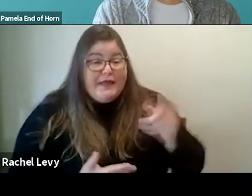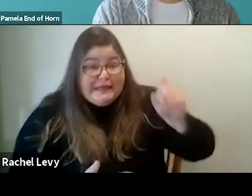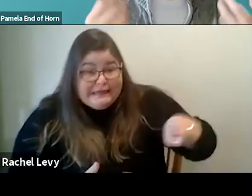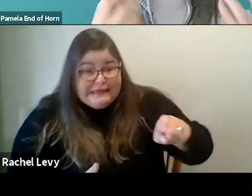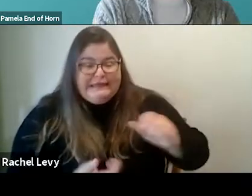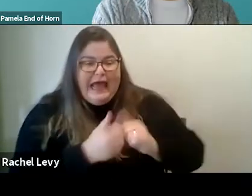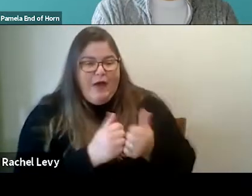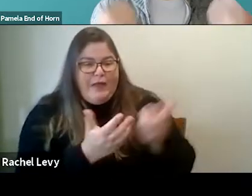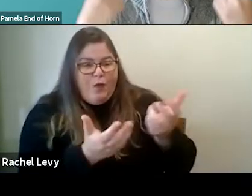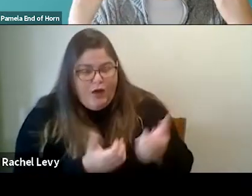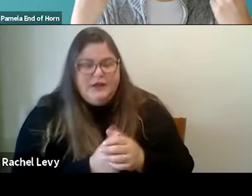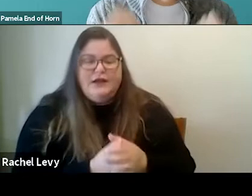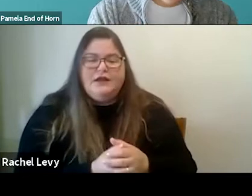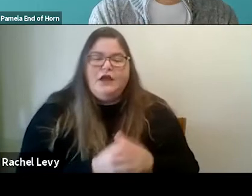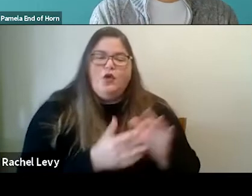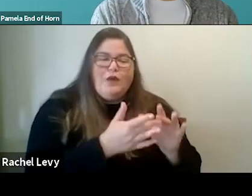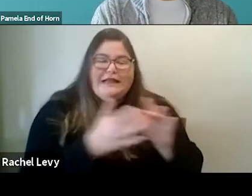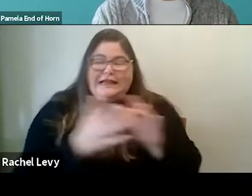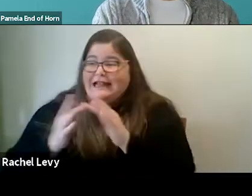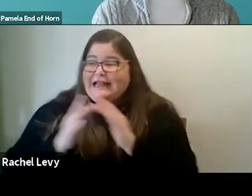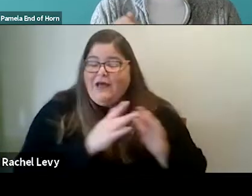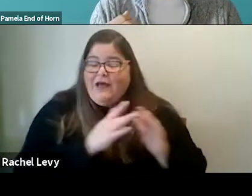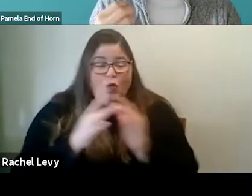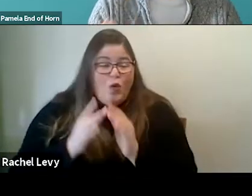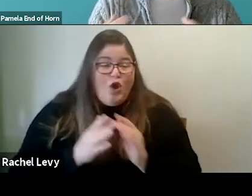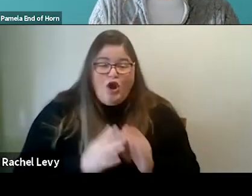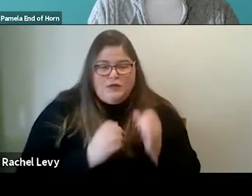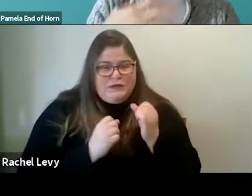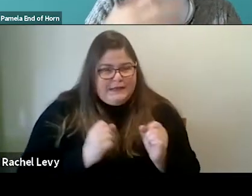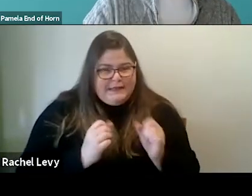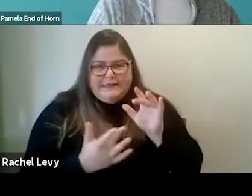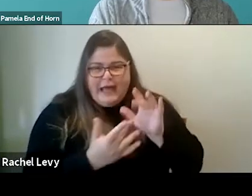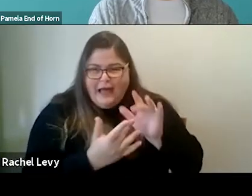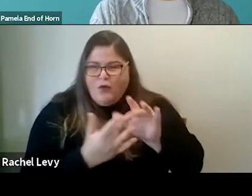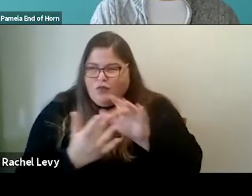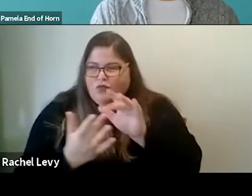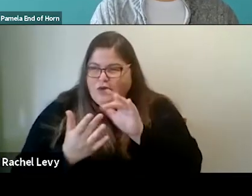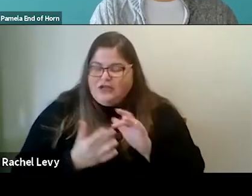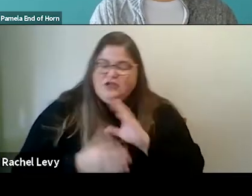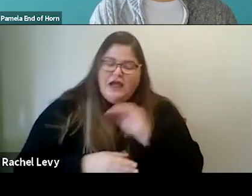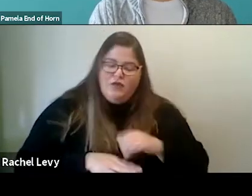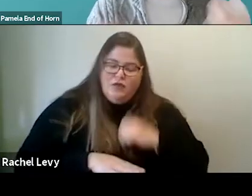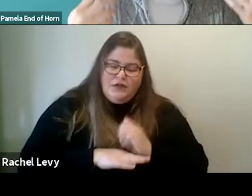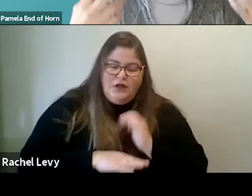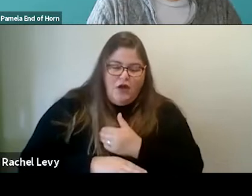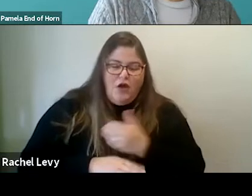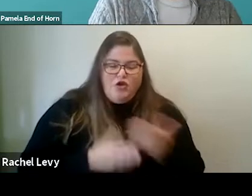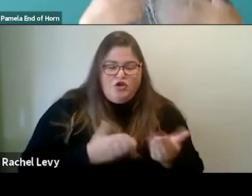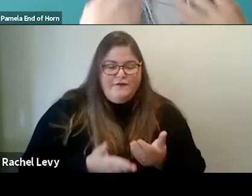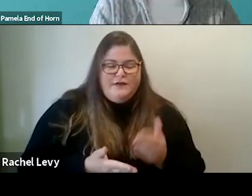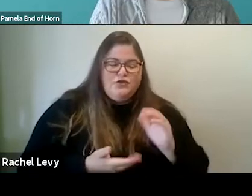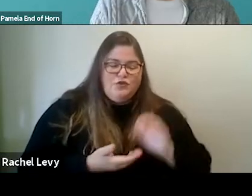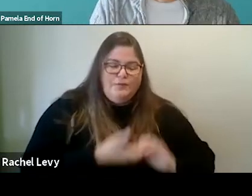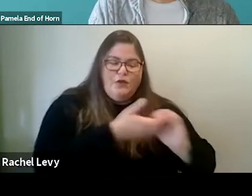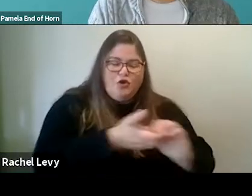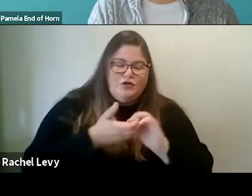they're requesting. We network, we do intensive outreach, and we implement our services in equal partnership. In